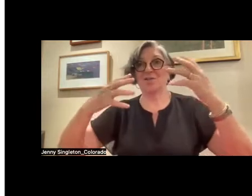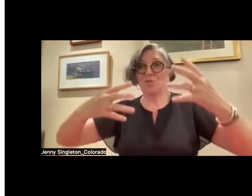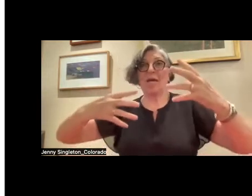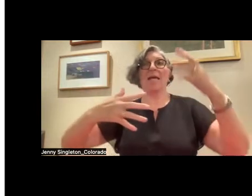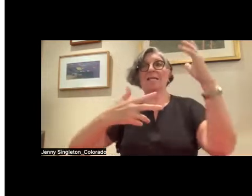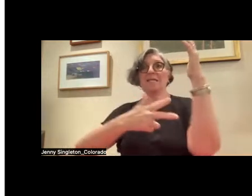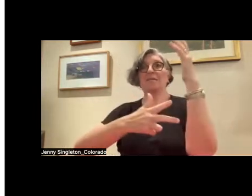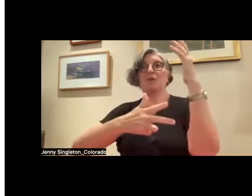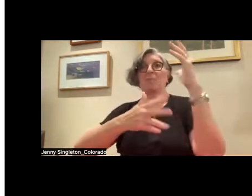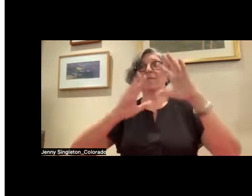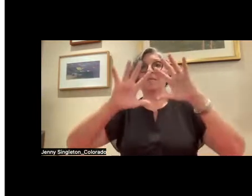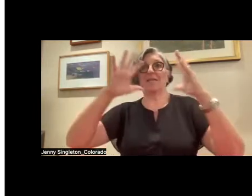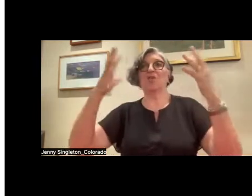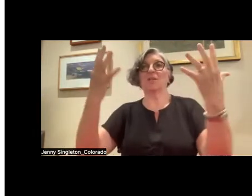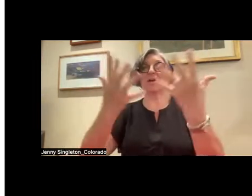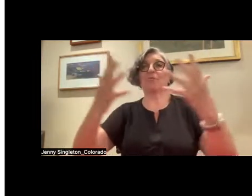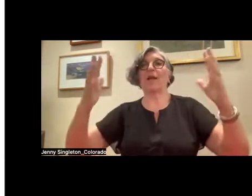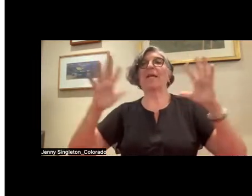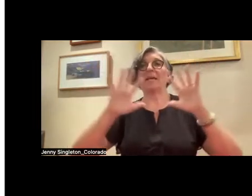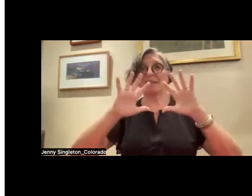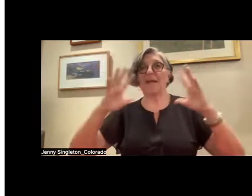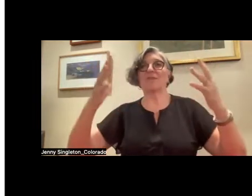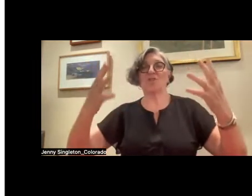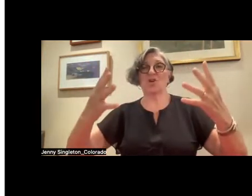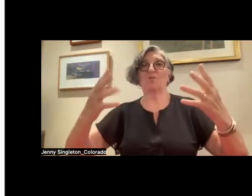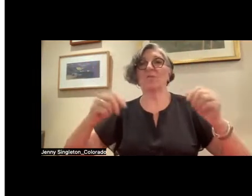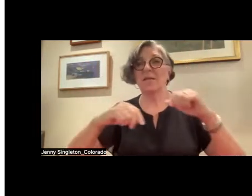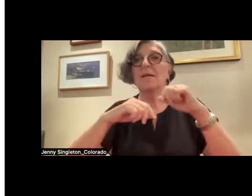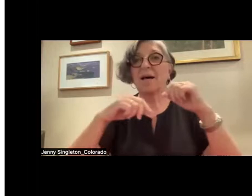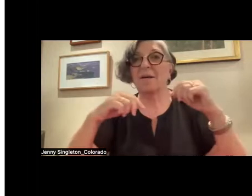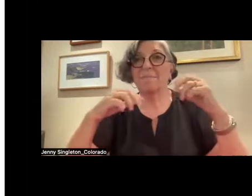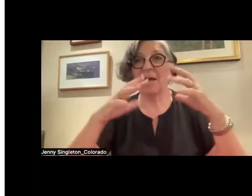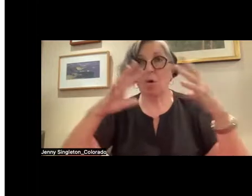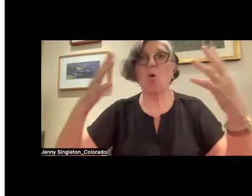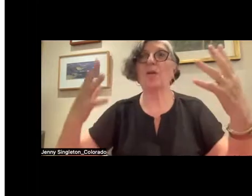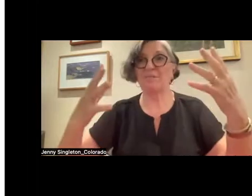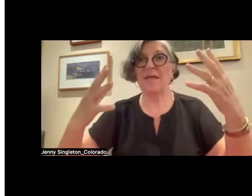a two-handed representation, a predicate that shows